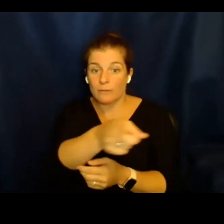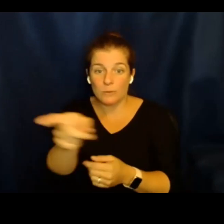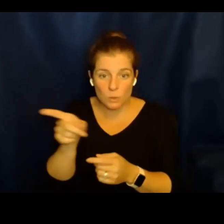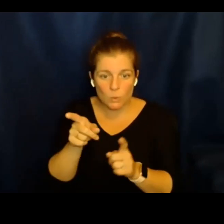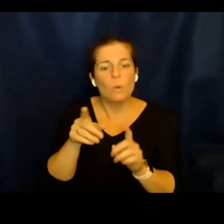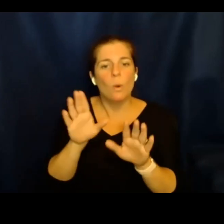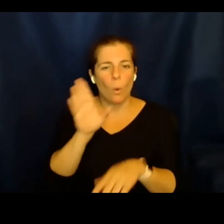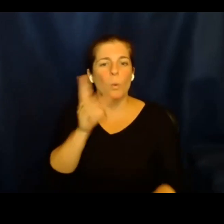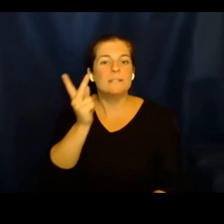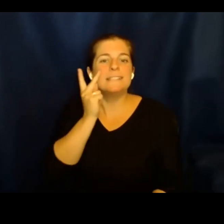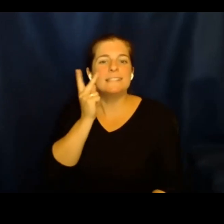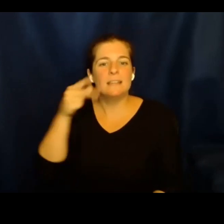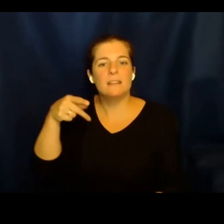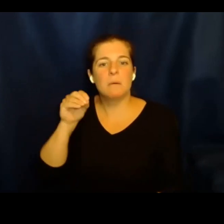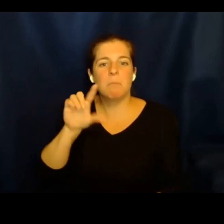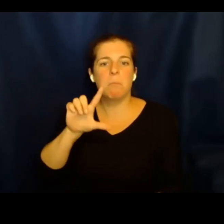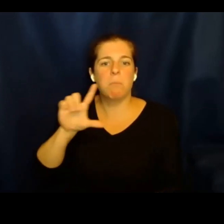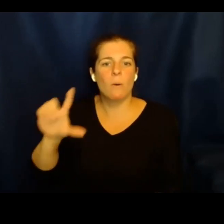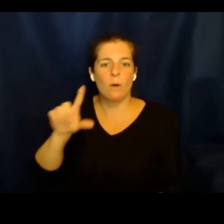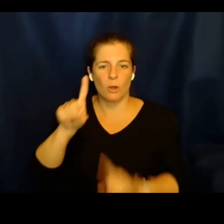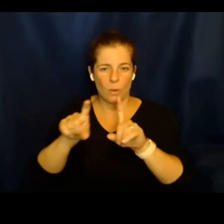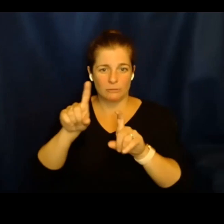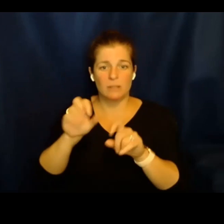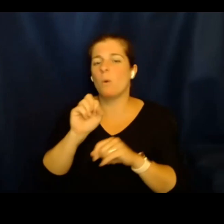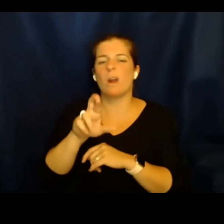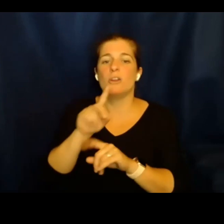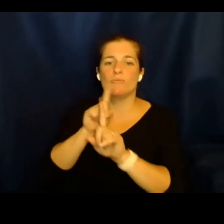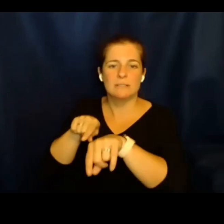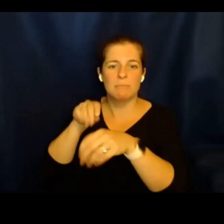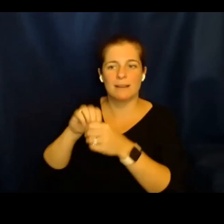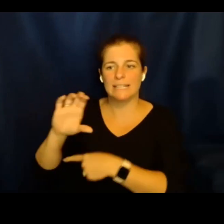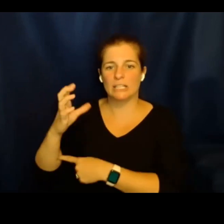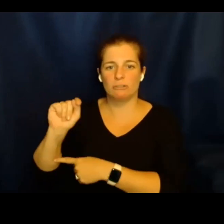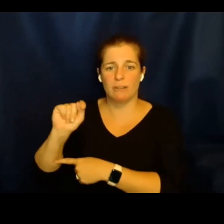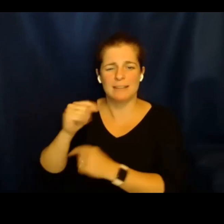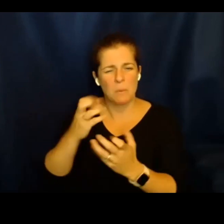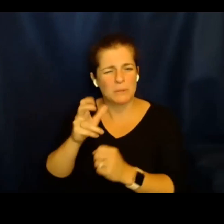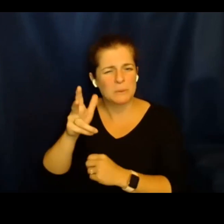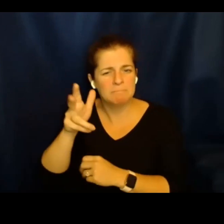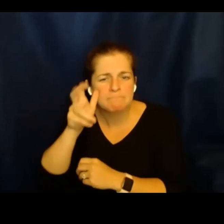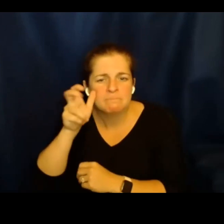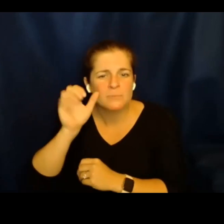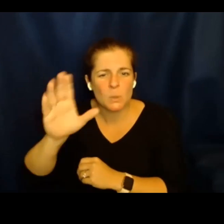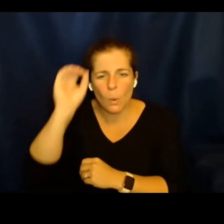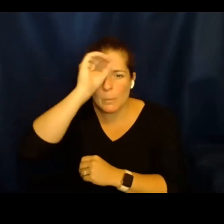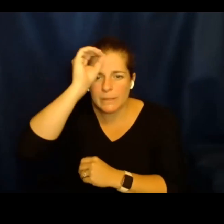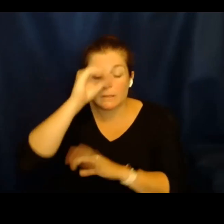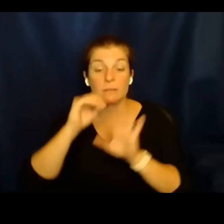share with us and respond in the chat. I would love to hear your opinion. My question is,